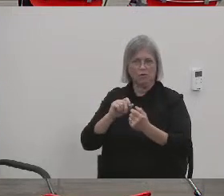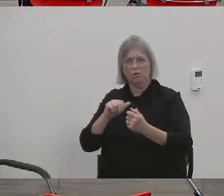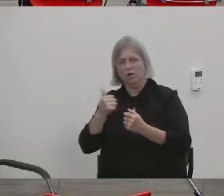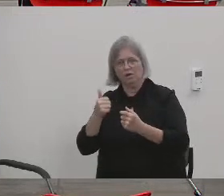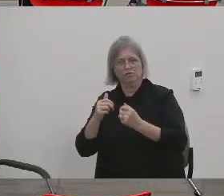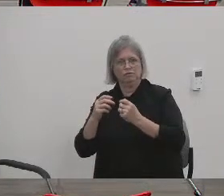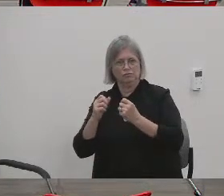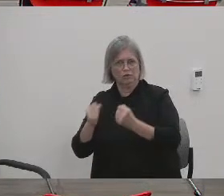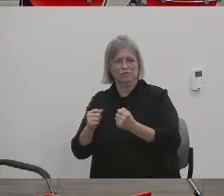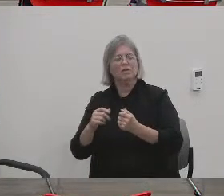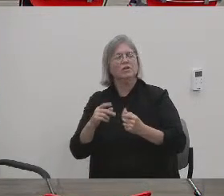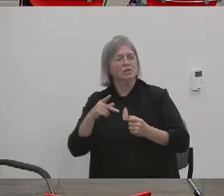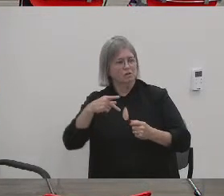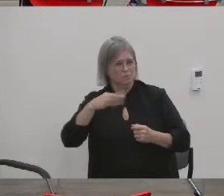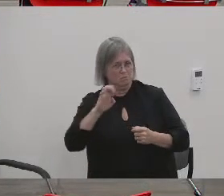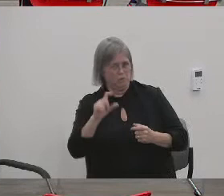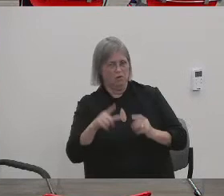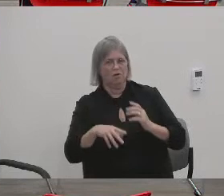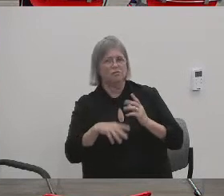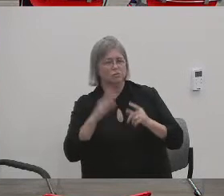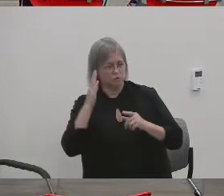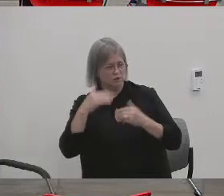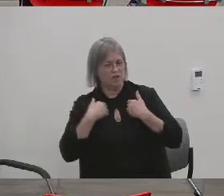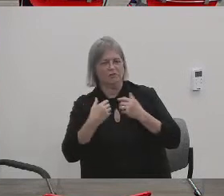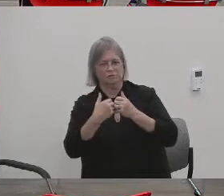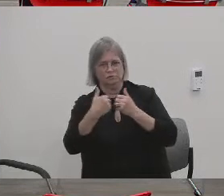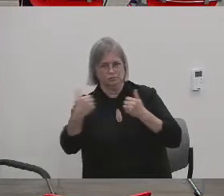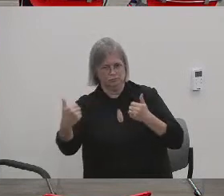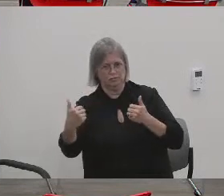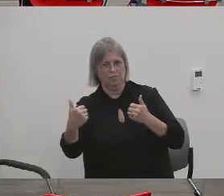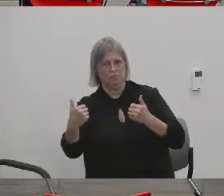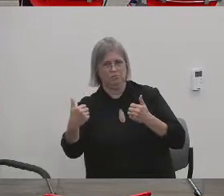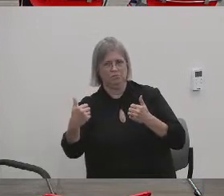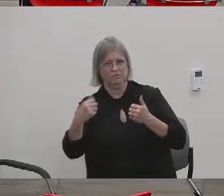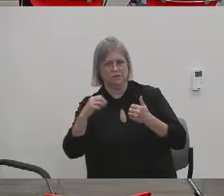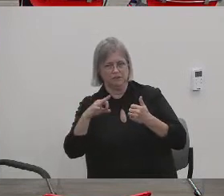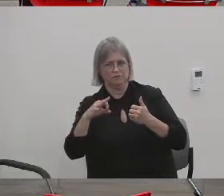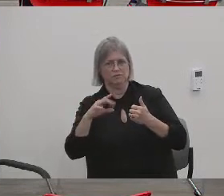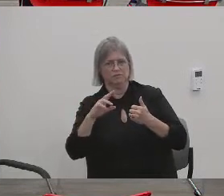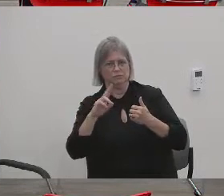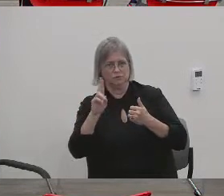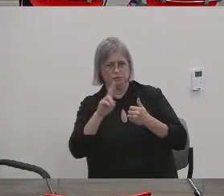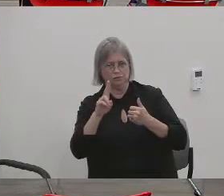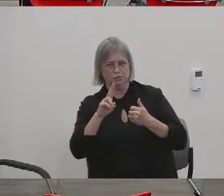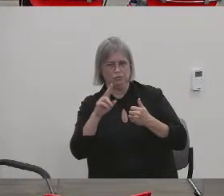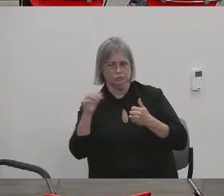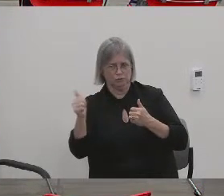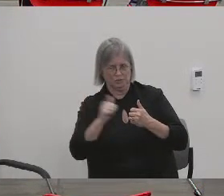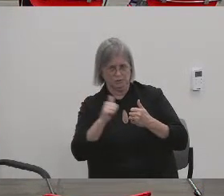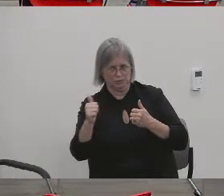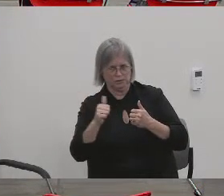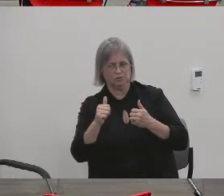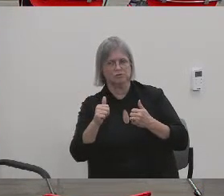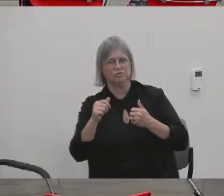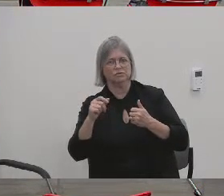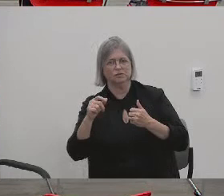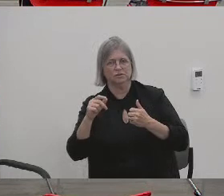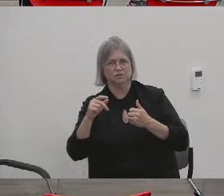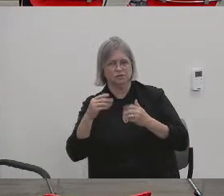They will be following social distancing if they choose to use transportation. Okay. So,